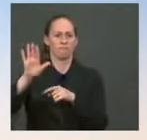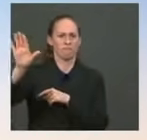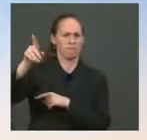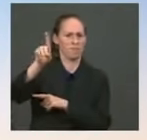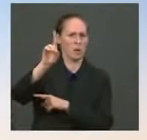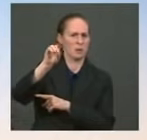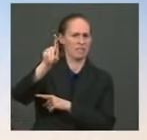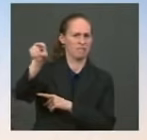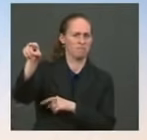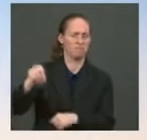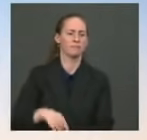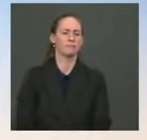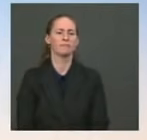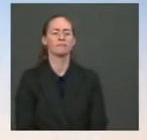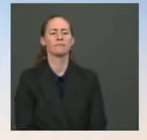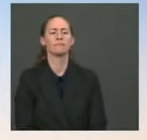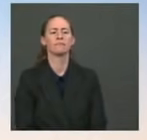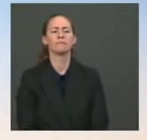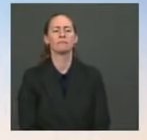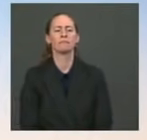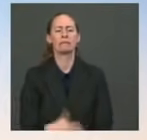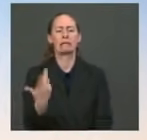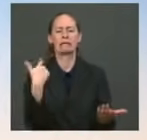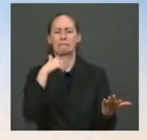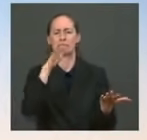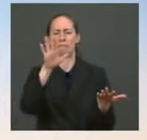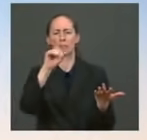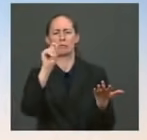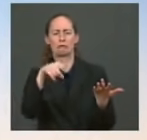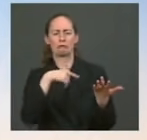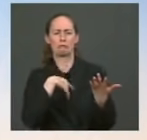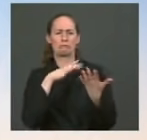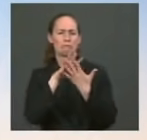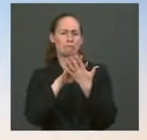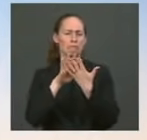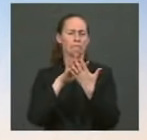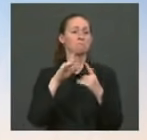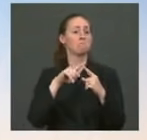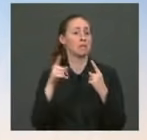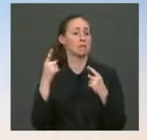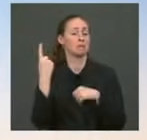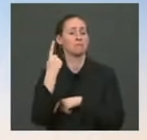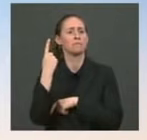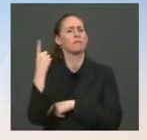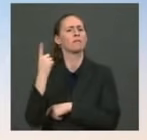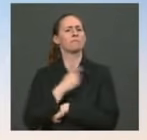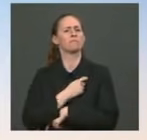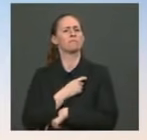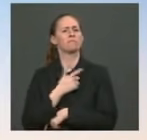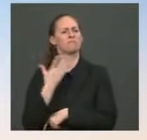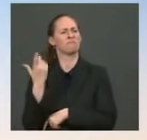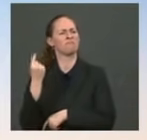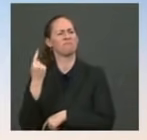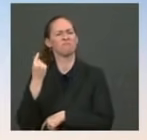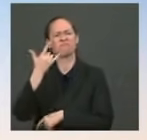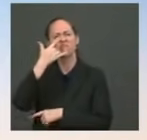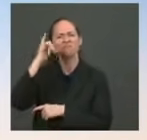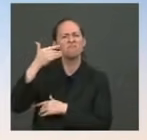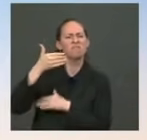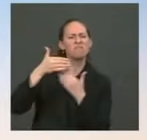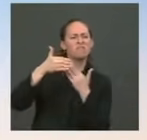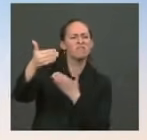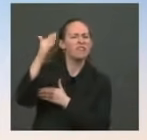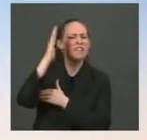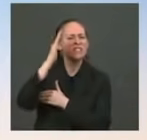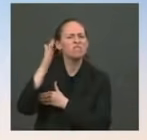I would note, and I'm not sure if this was exactly your question, but some have asked about what it means for our over-the-horizon capabilities and capacities,